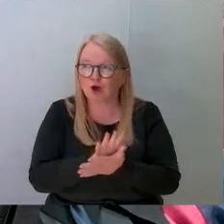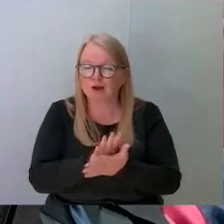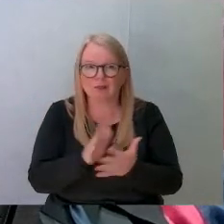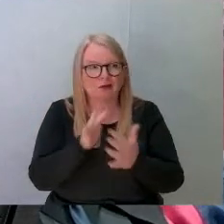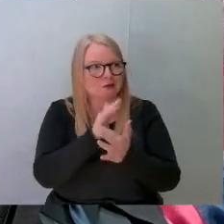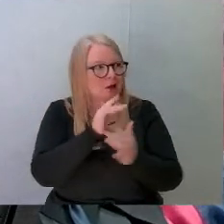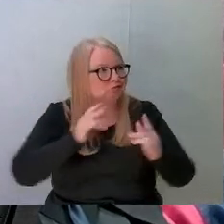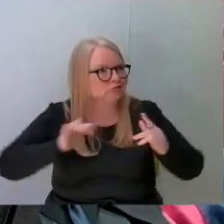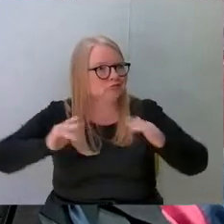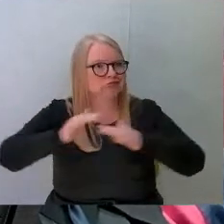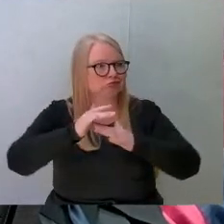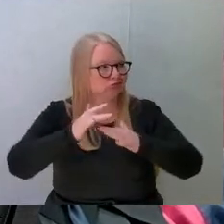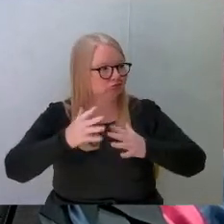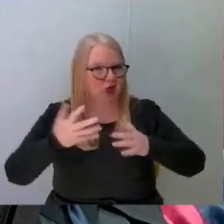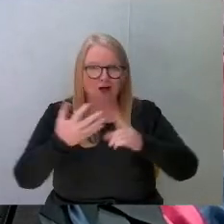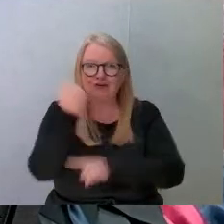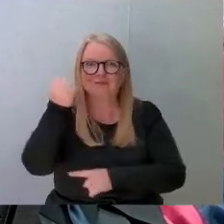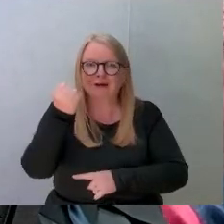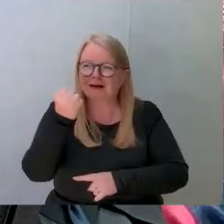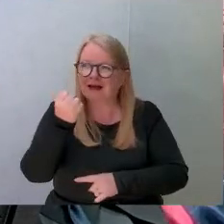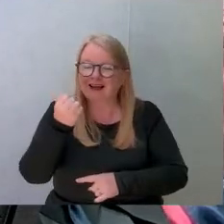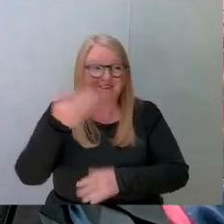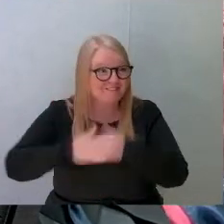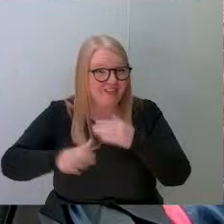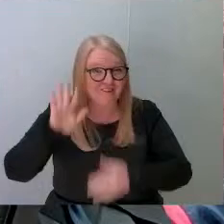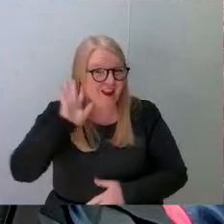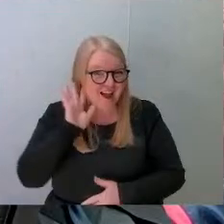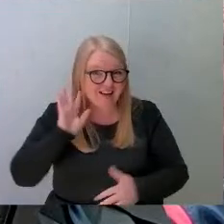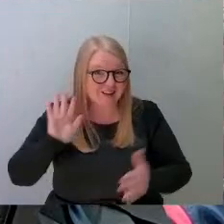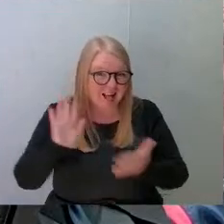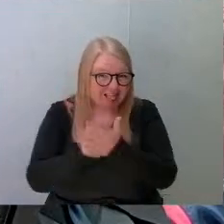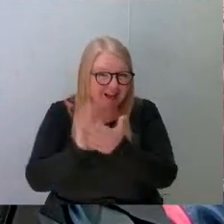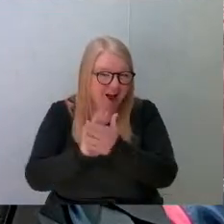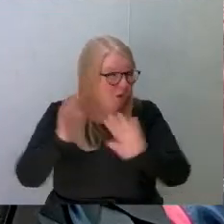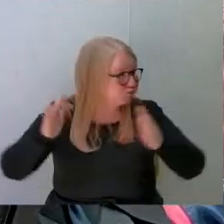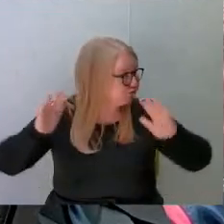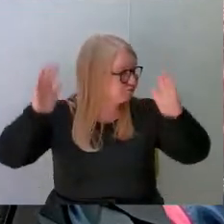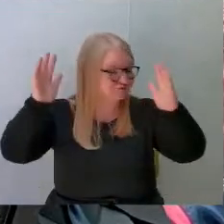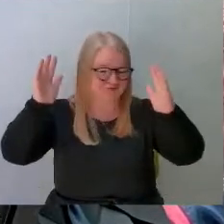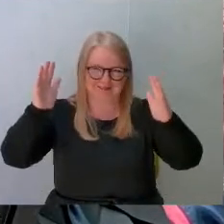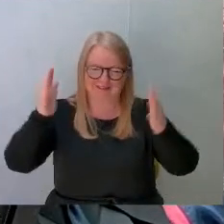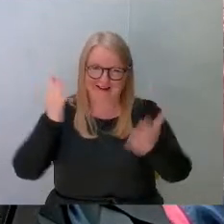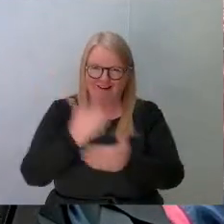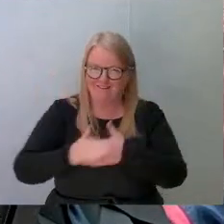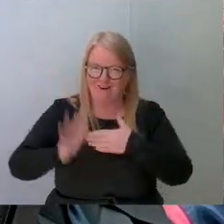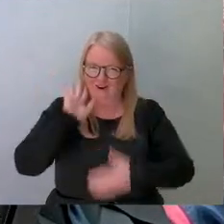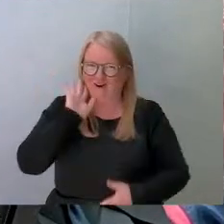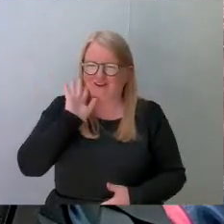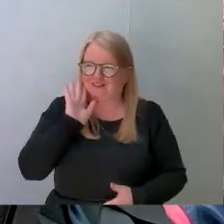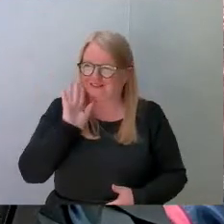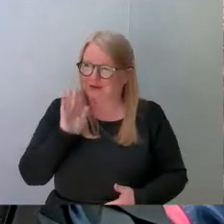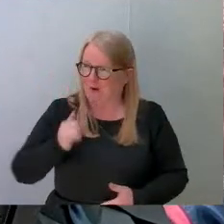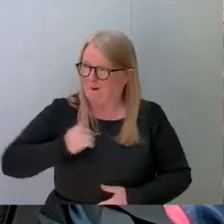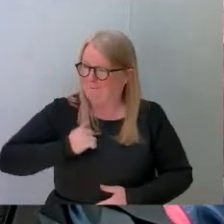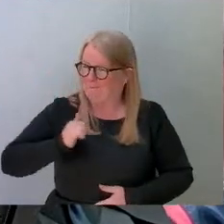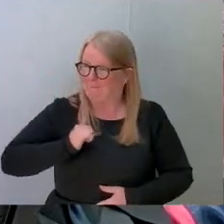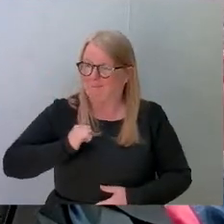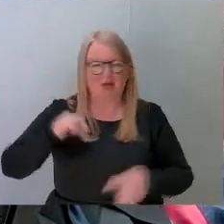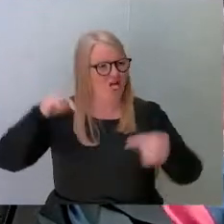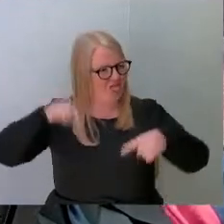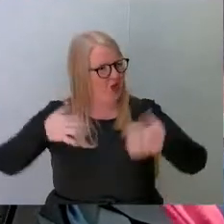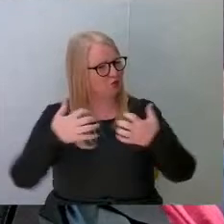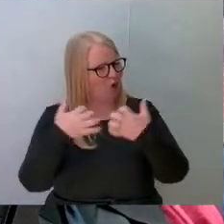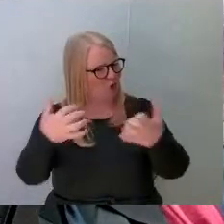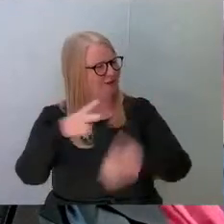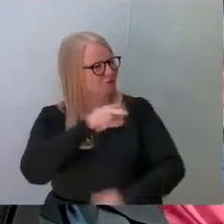of achievement here. I've never heard such loud applause, by the way, so I think from my perspective, this is the winning